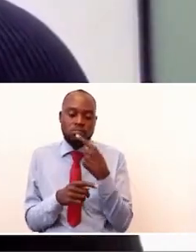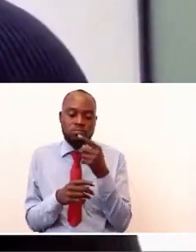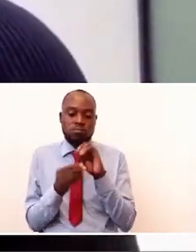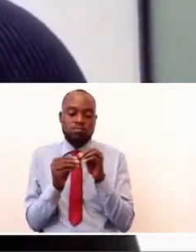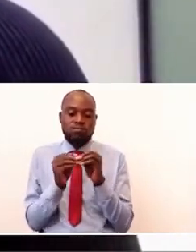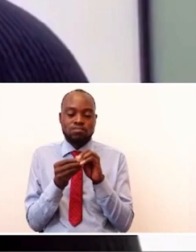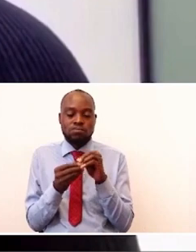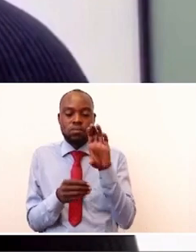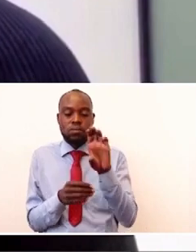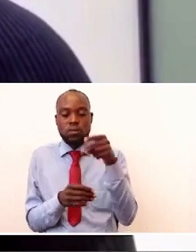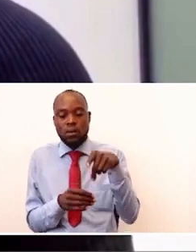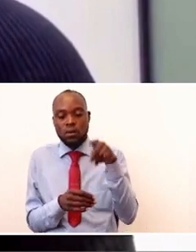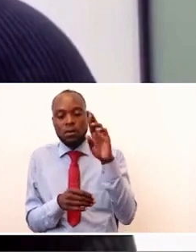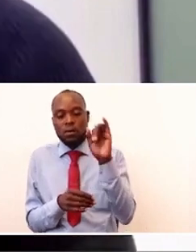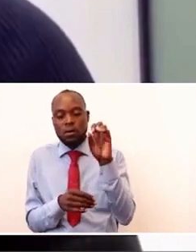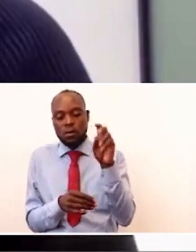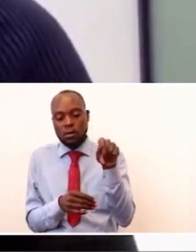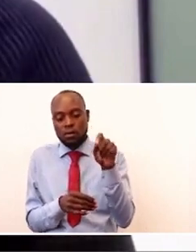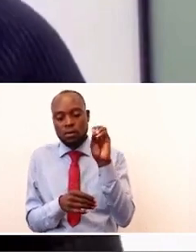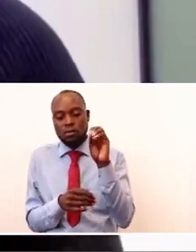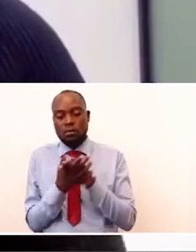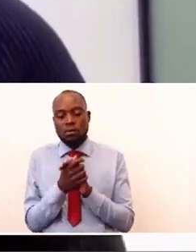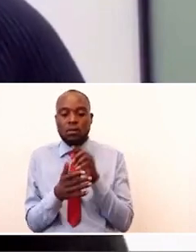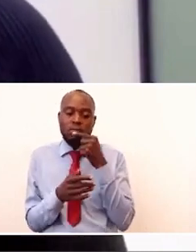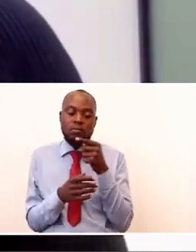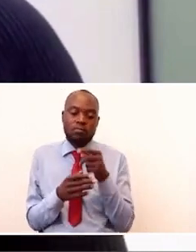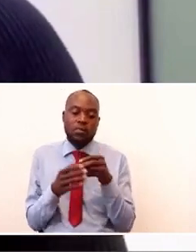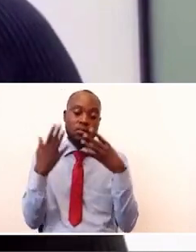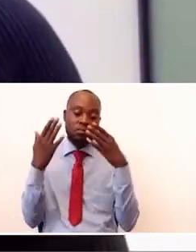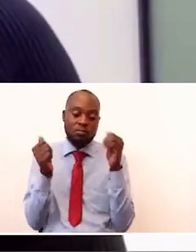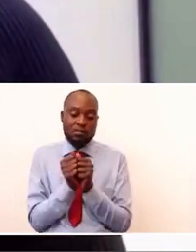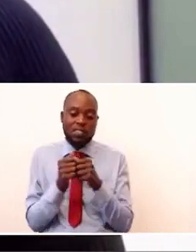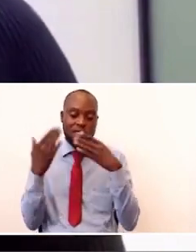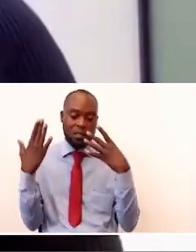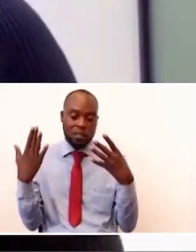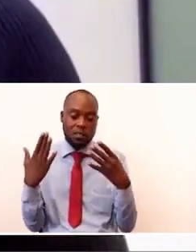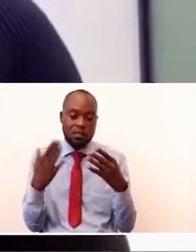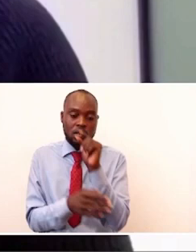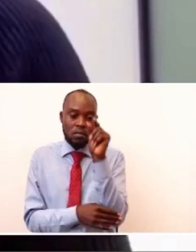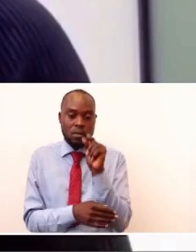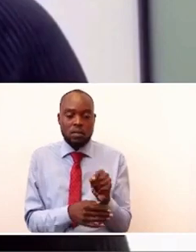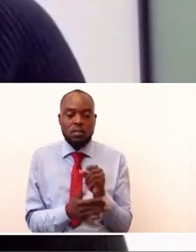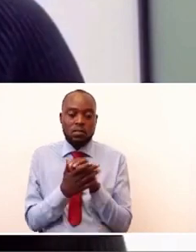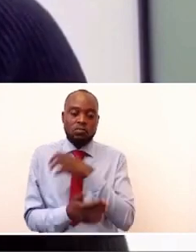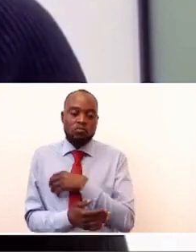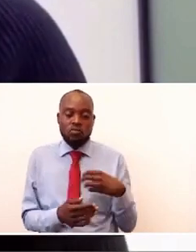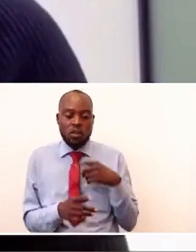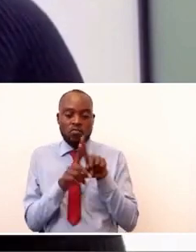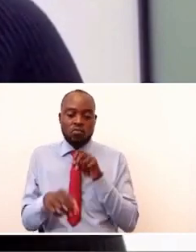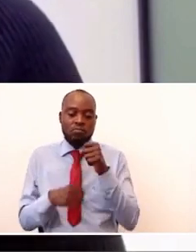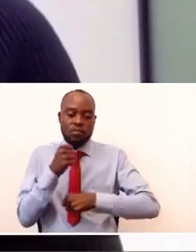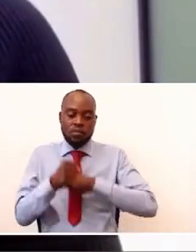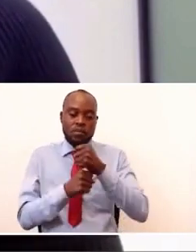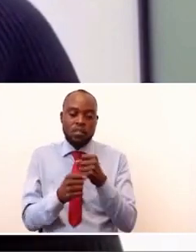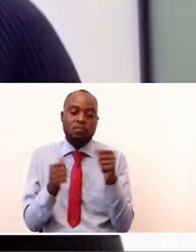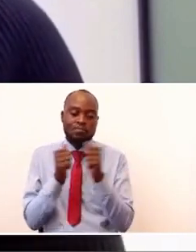I think it was by crypto.com, and they said that 19% of women from the age of 18 to 29 said that they're actually